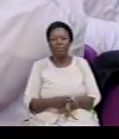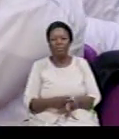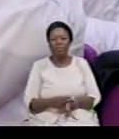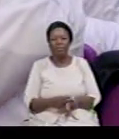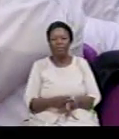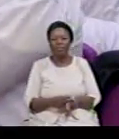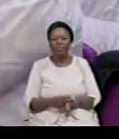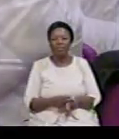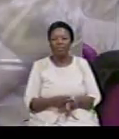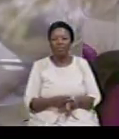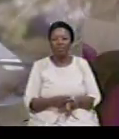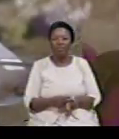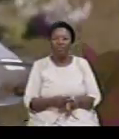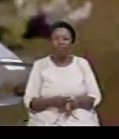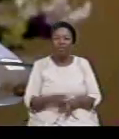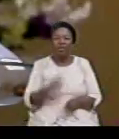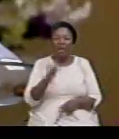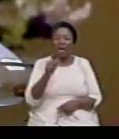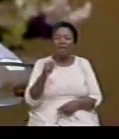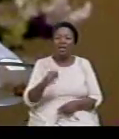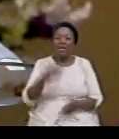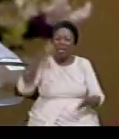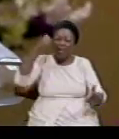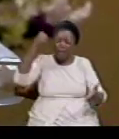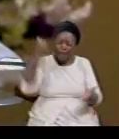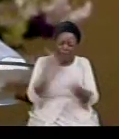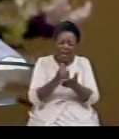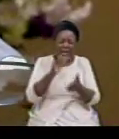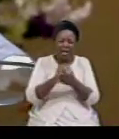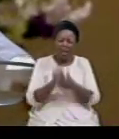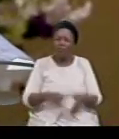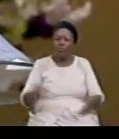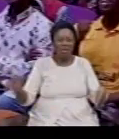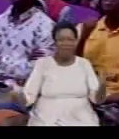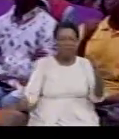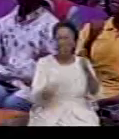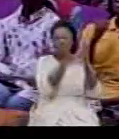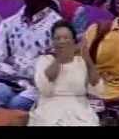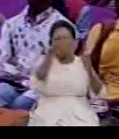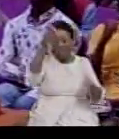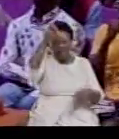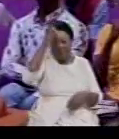An amen that will embarrass the devil.